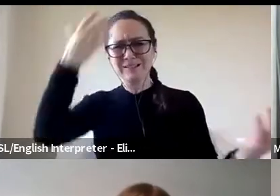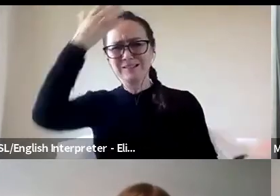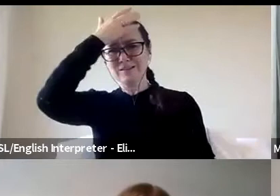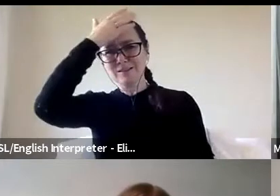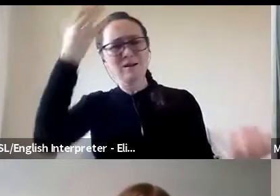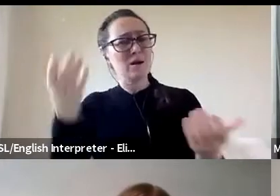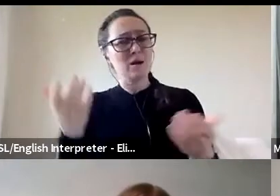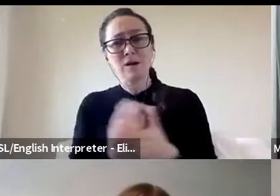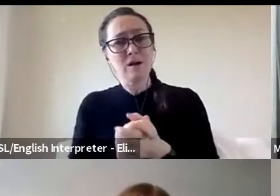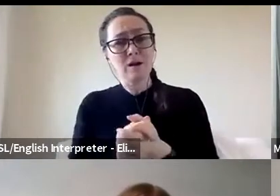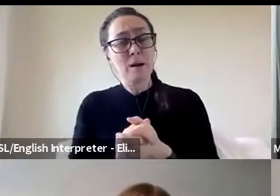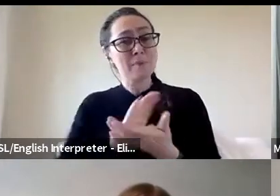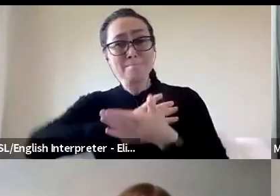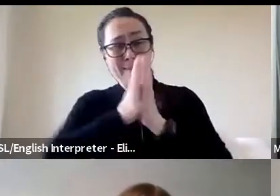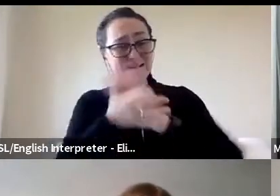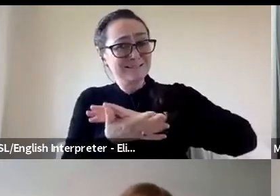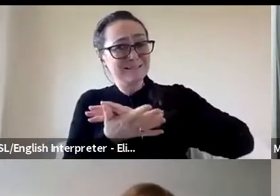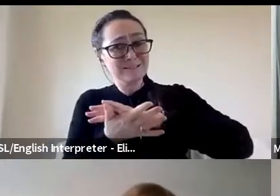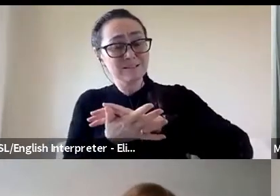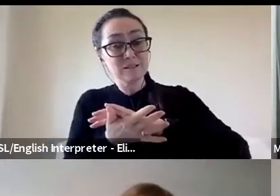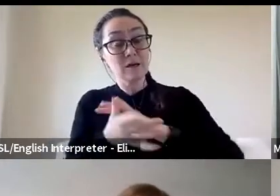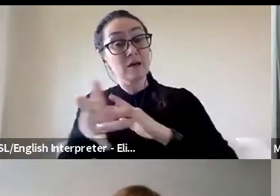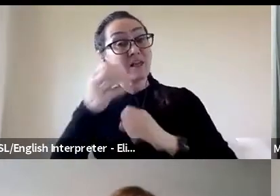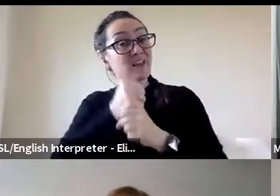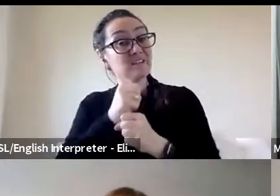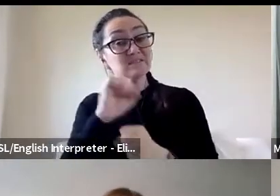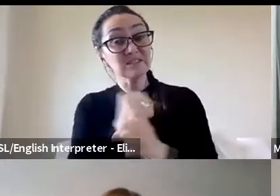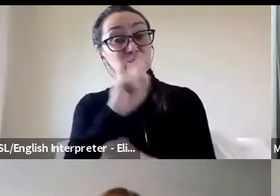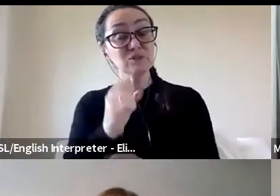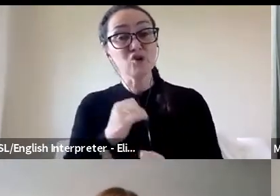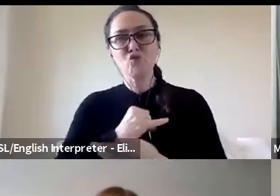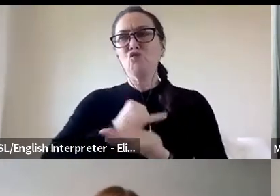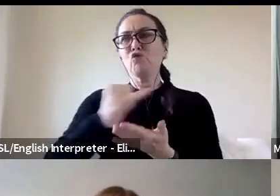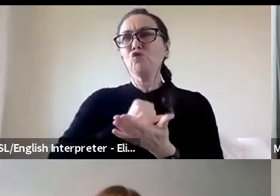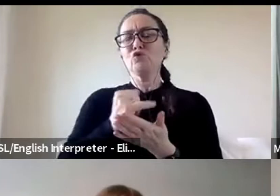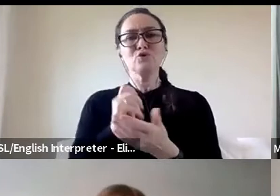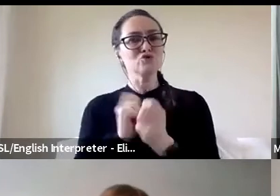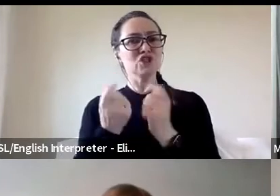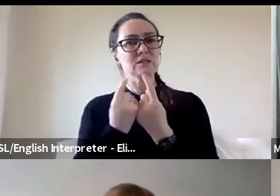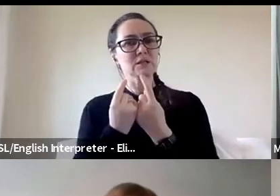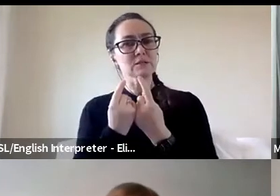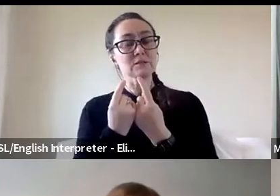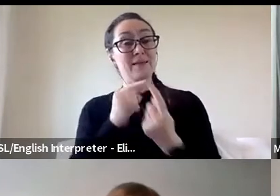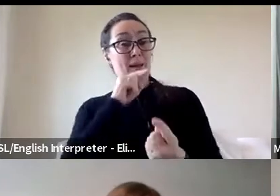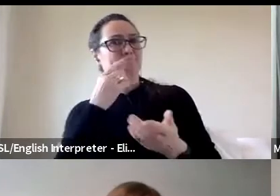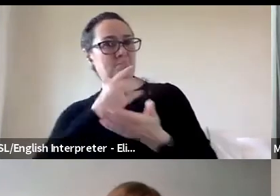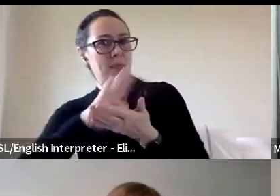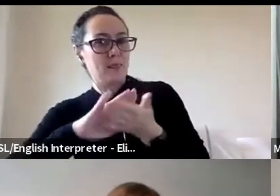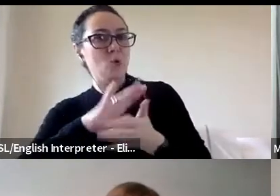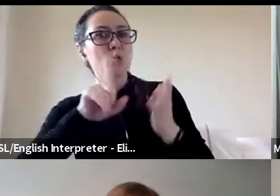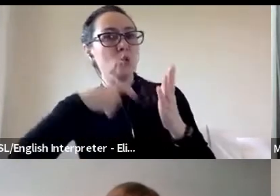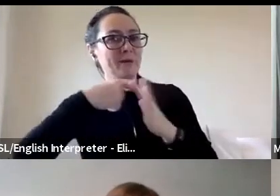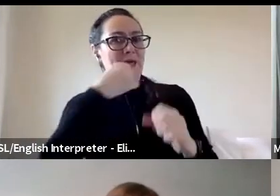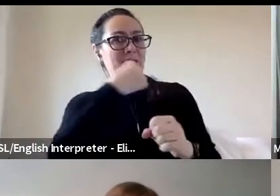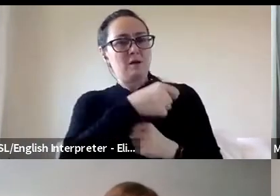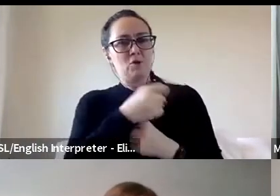was just a mess, and the government refused to move on that as well, the UK government. And